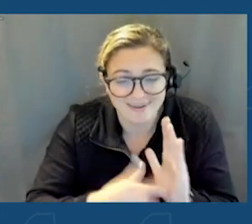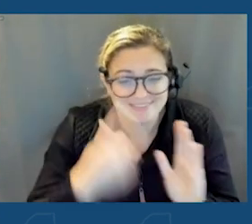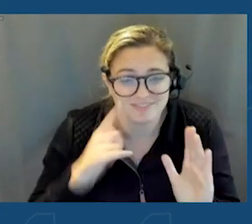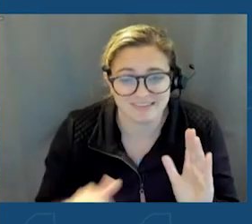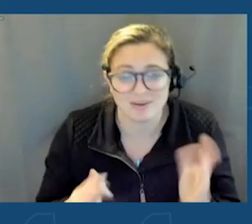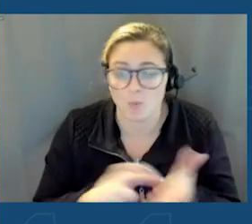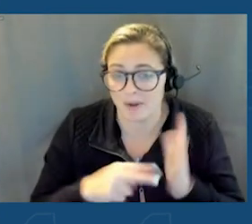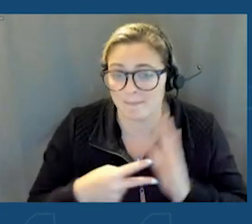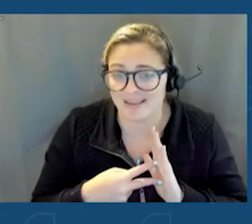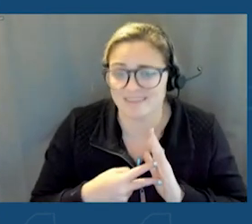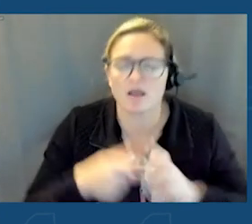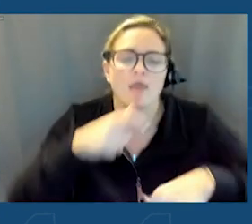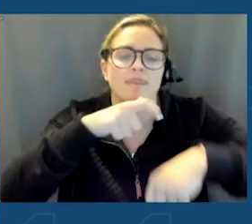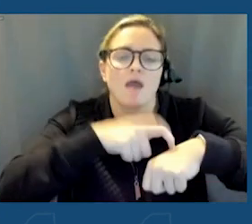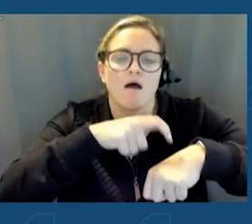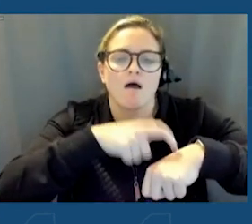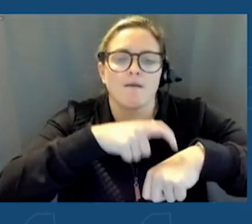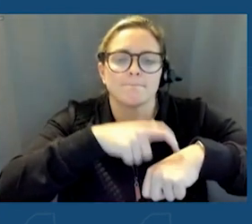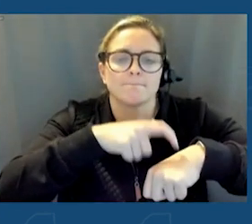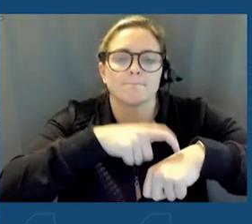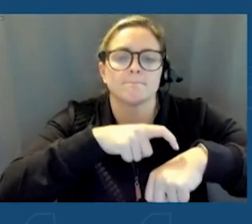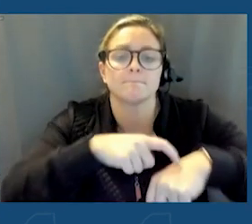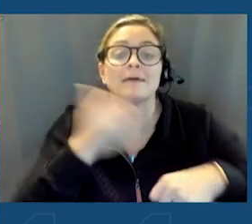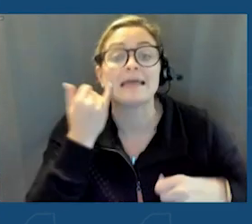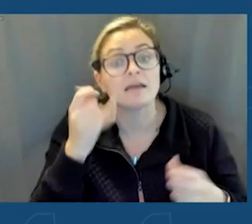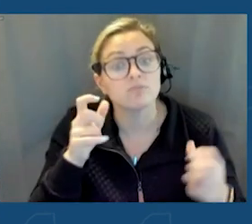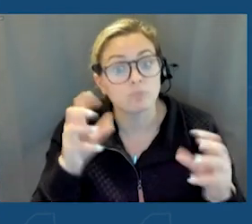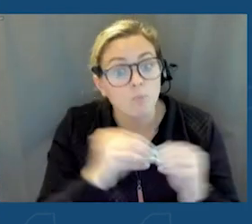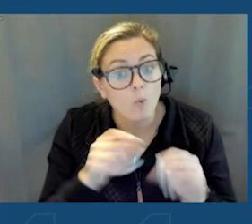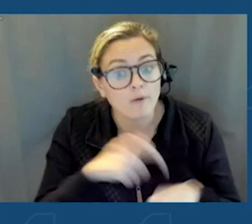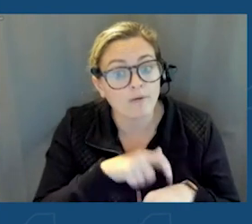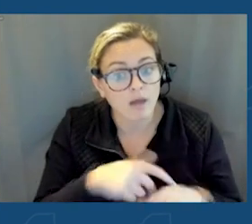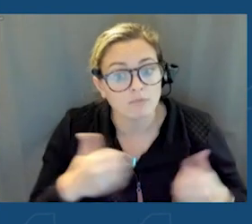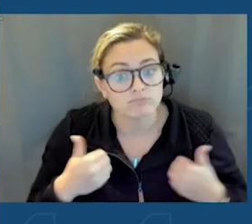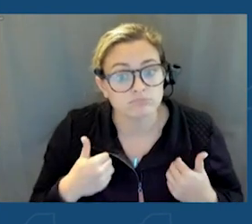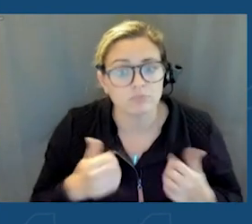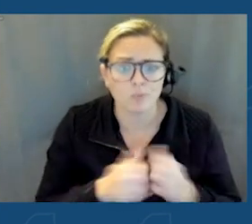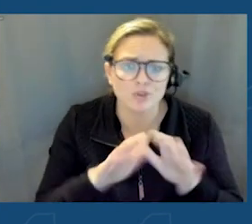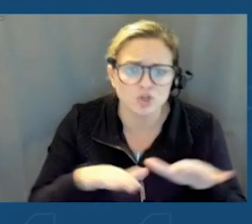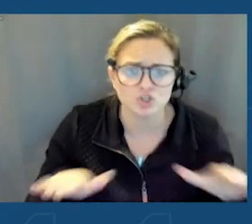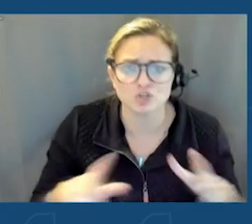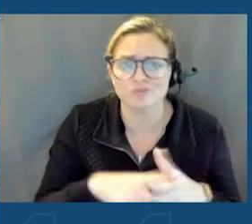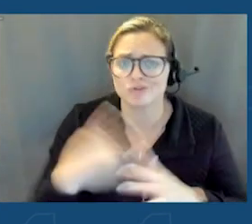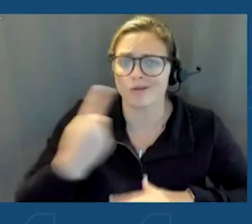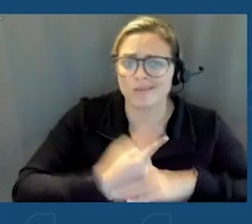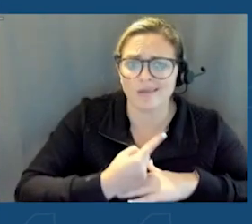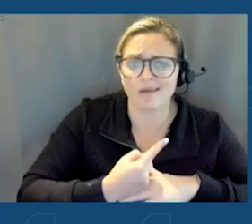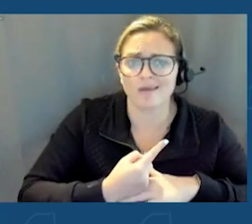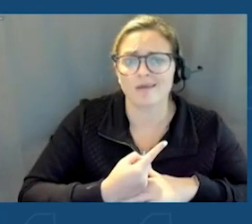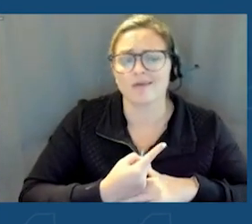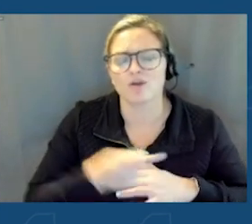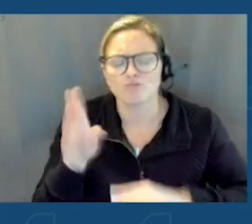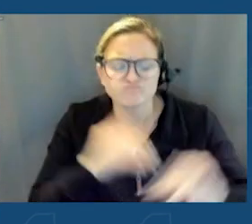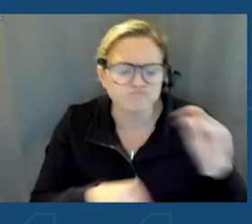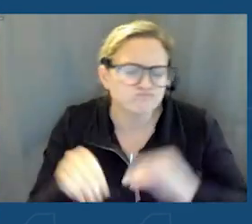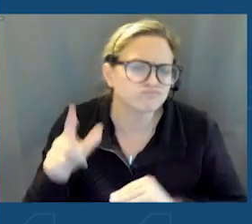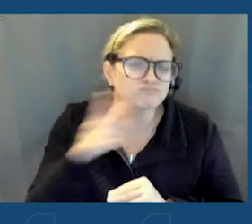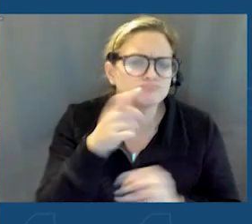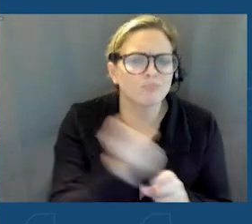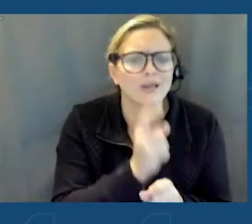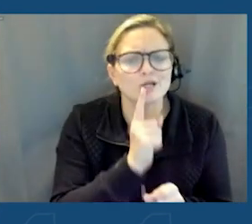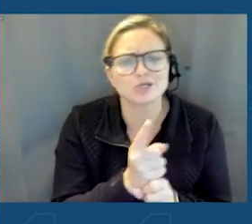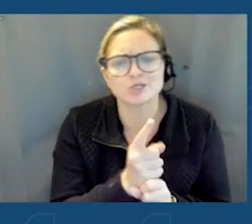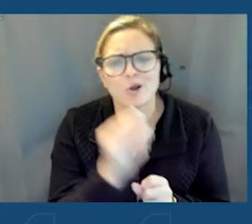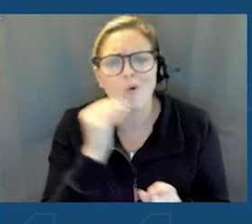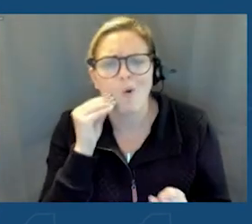is time. If you can have more time with your children at the start of a day, you're packing up your lunches, making sure they've got their